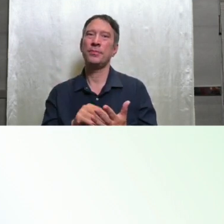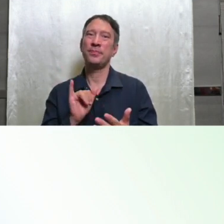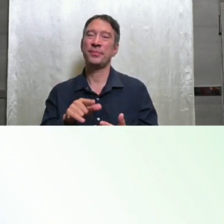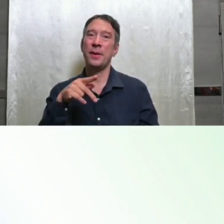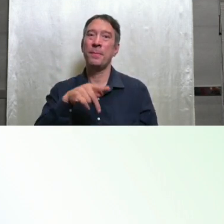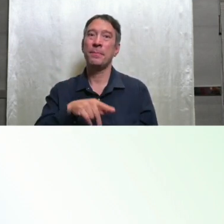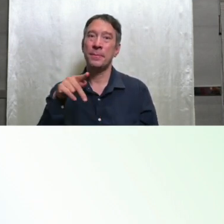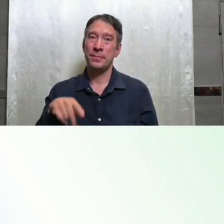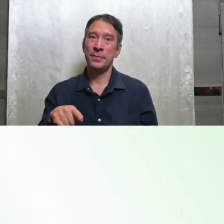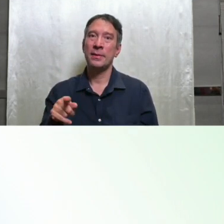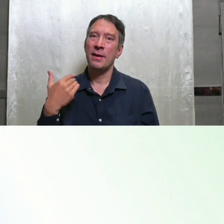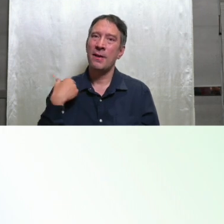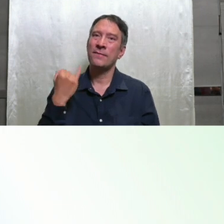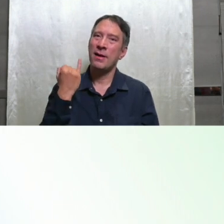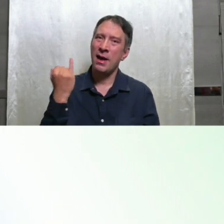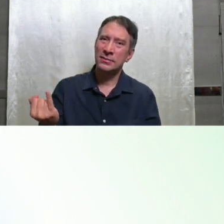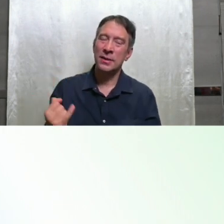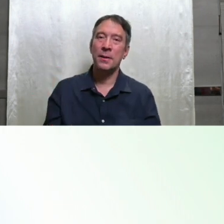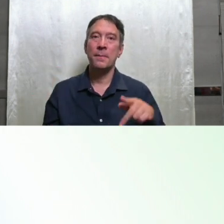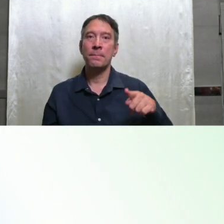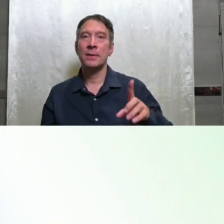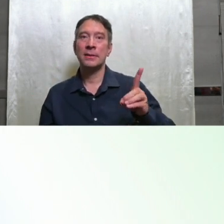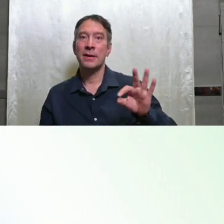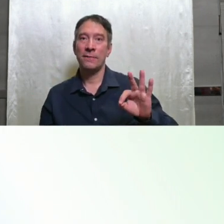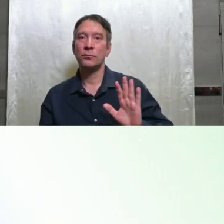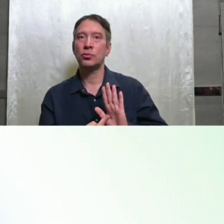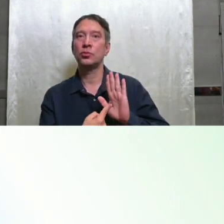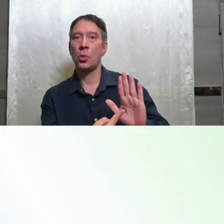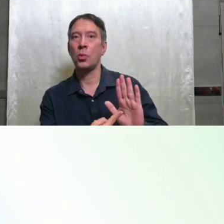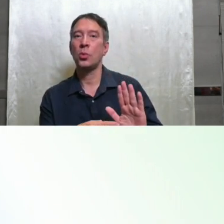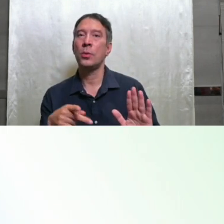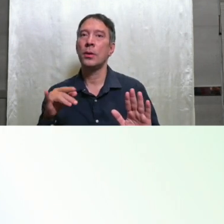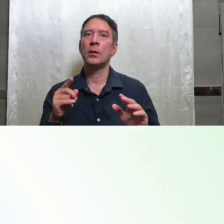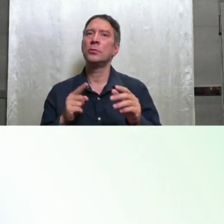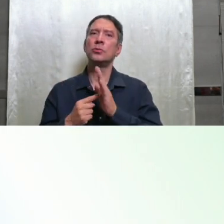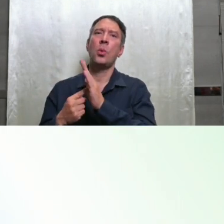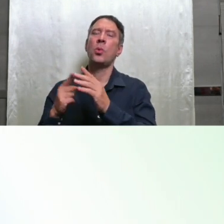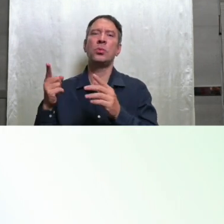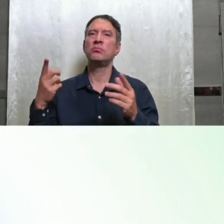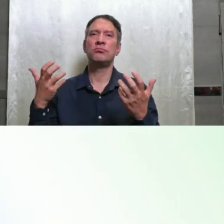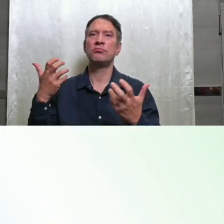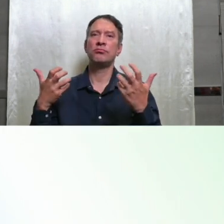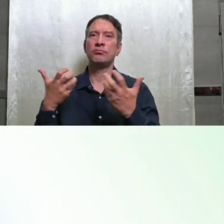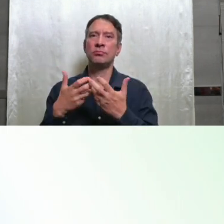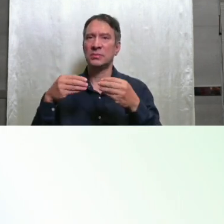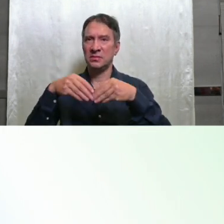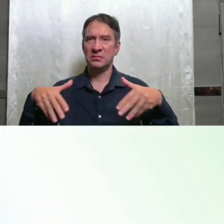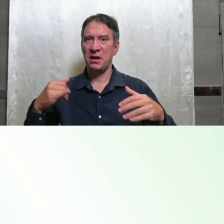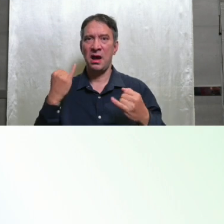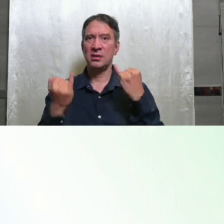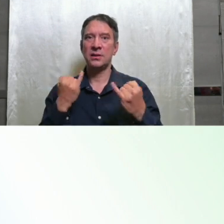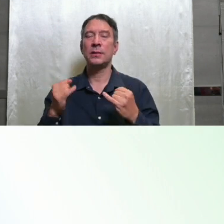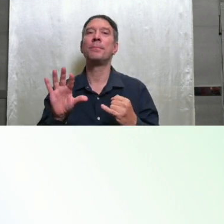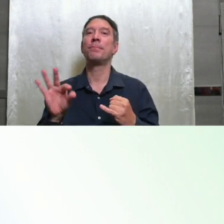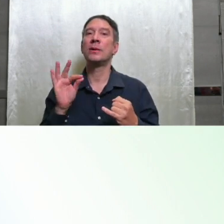voodoo AI magic, co-author will draft a lesson that you can then test, edit, and publish. And that's co-author. We believe